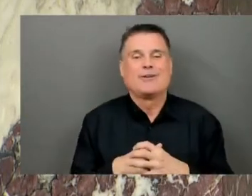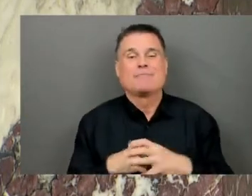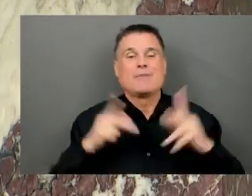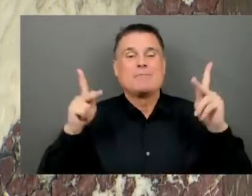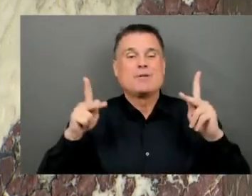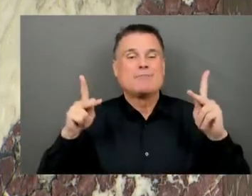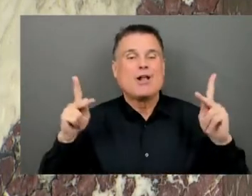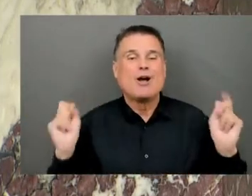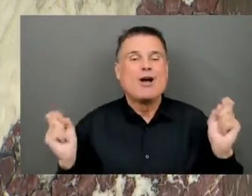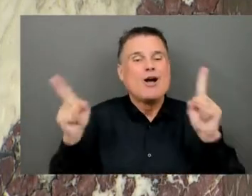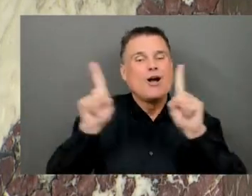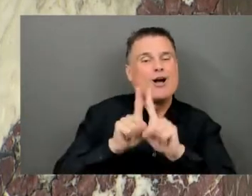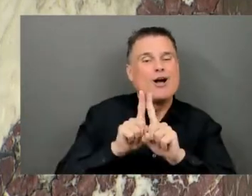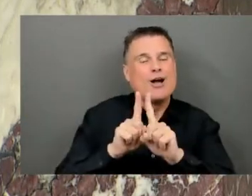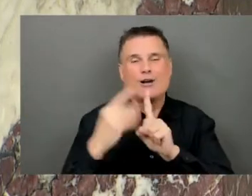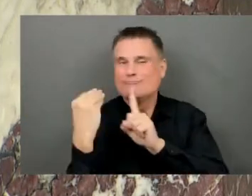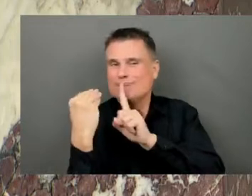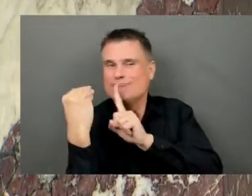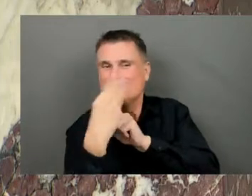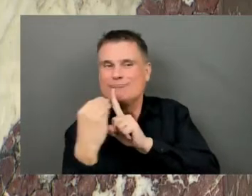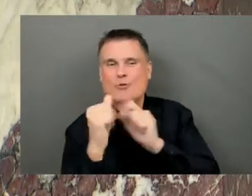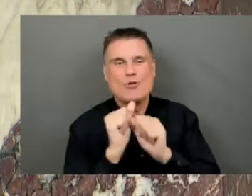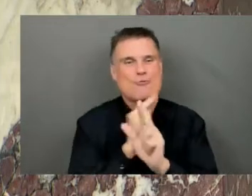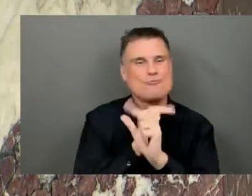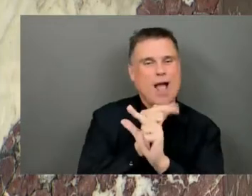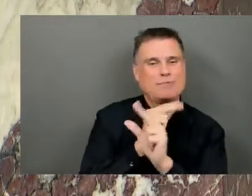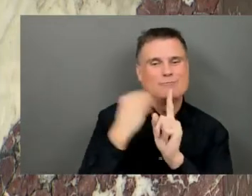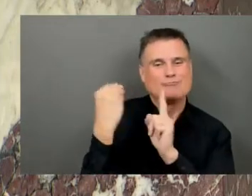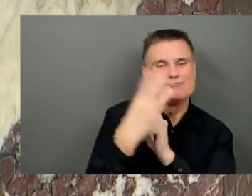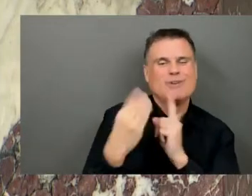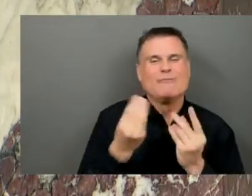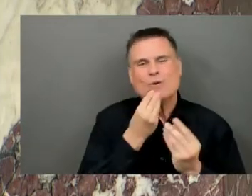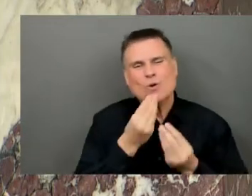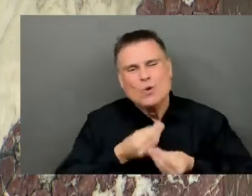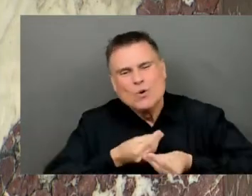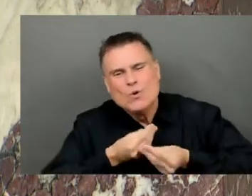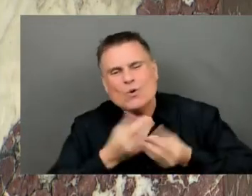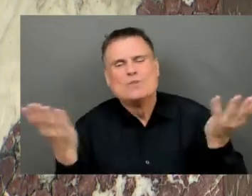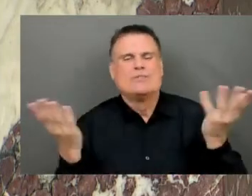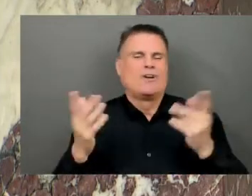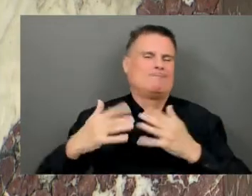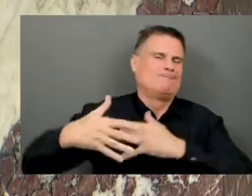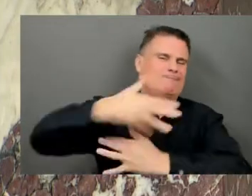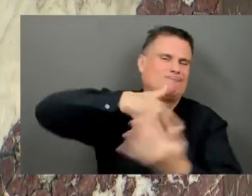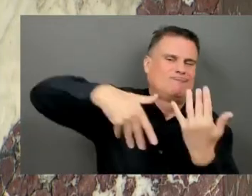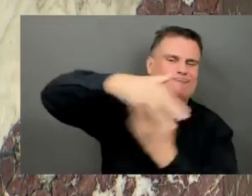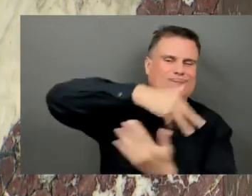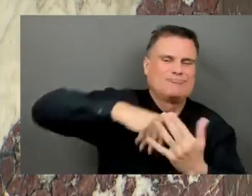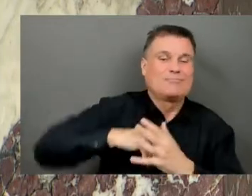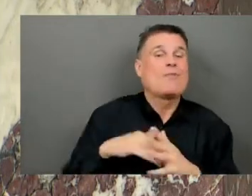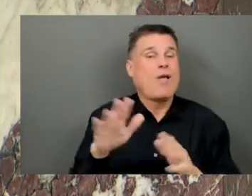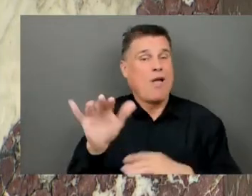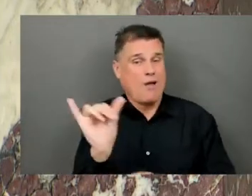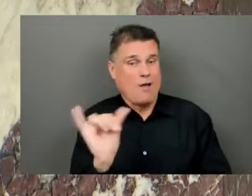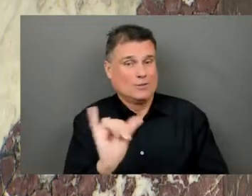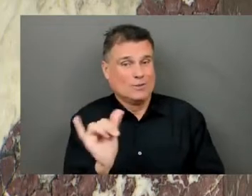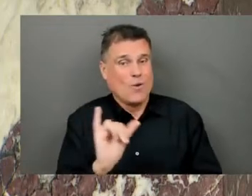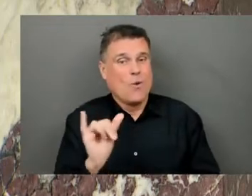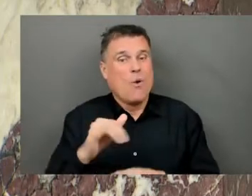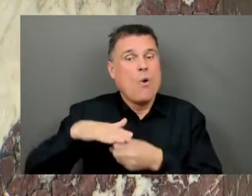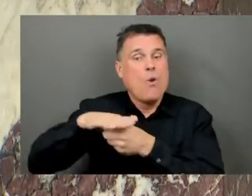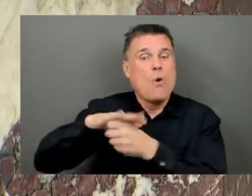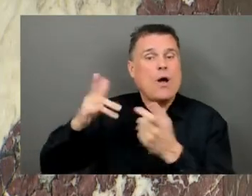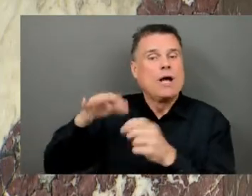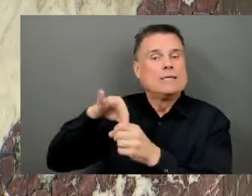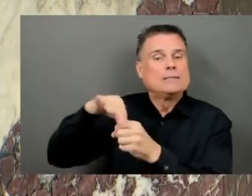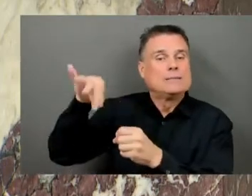and snacks by Remax Check Realty. Down the street at Spirit Square, we saw the Peanut Gallery on stage with Shoo Shoo the